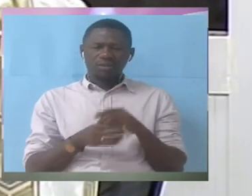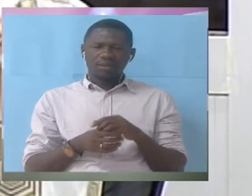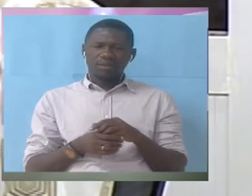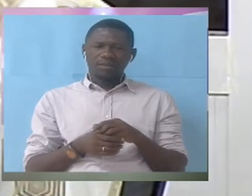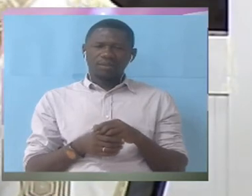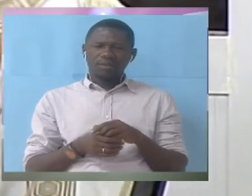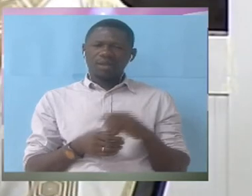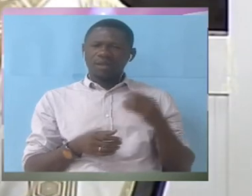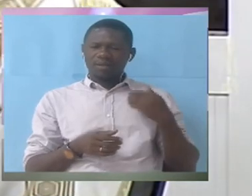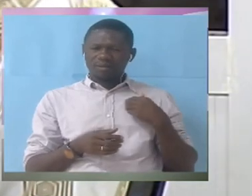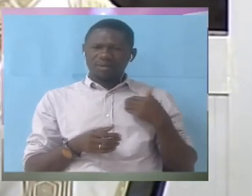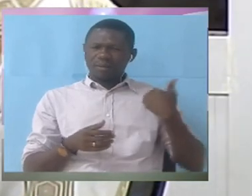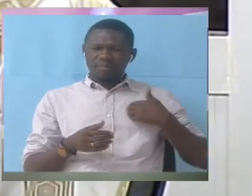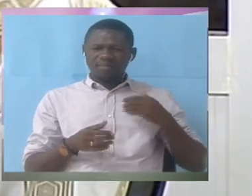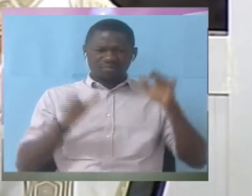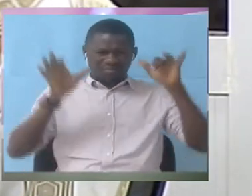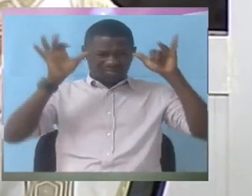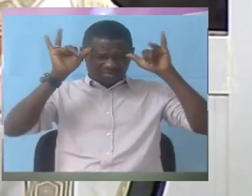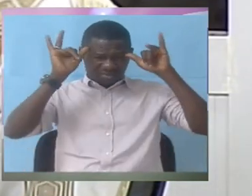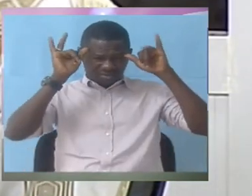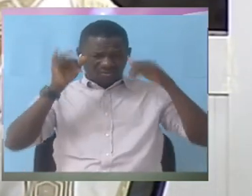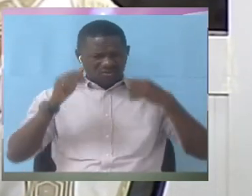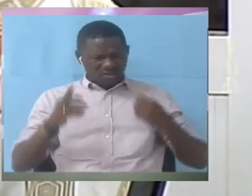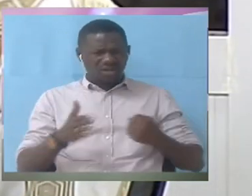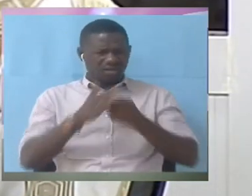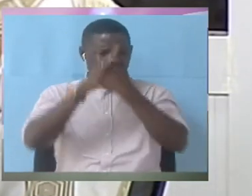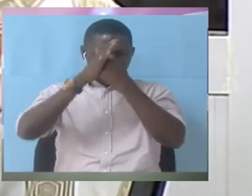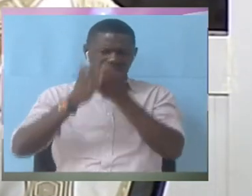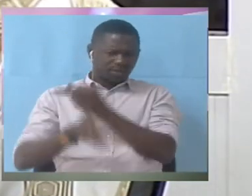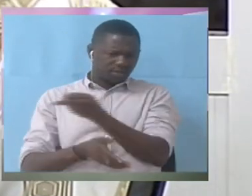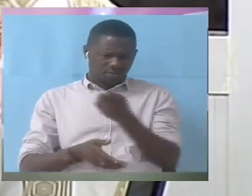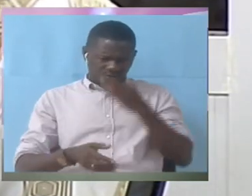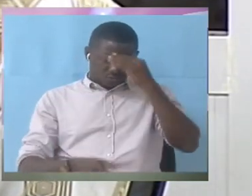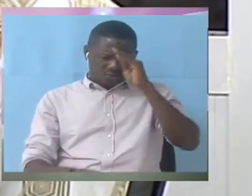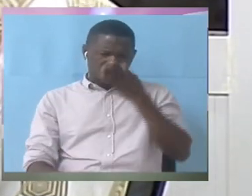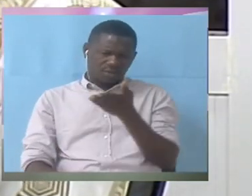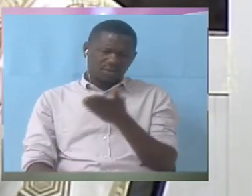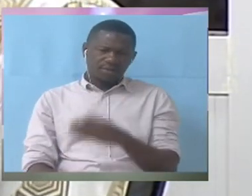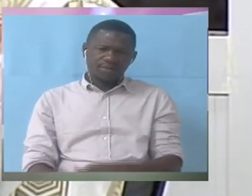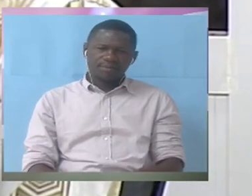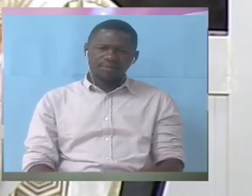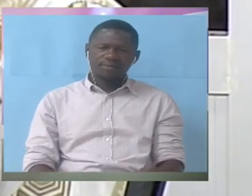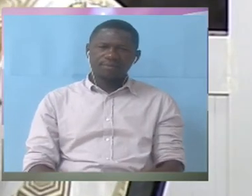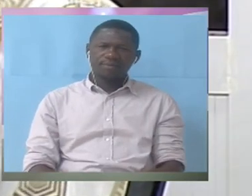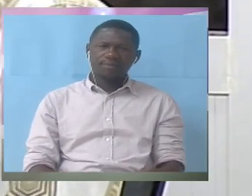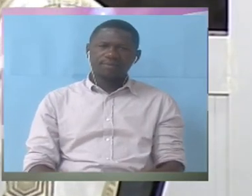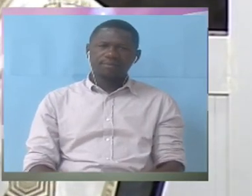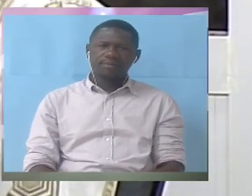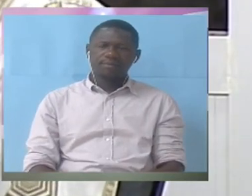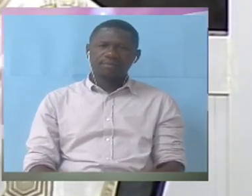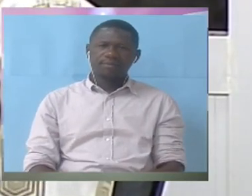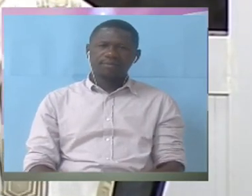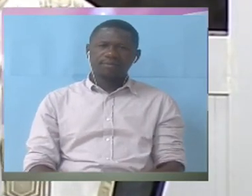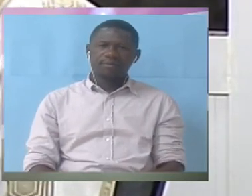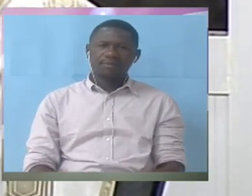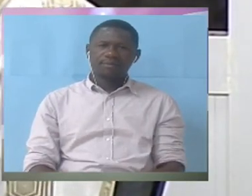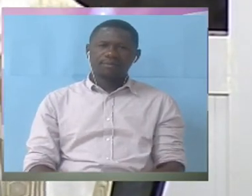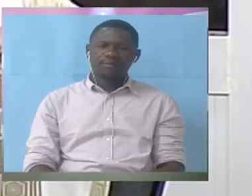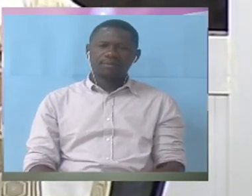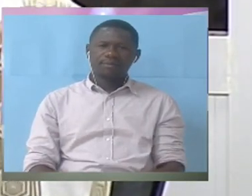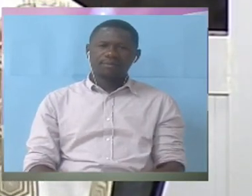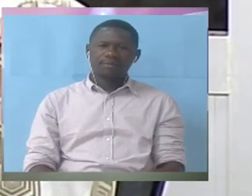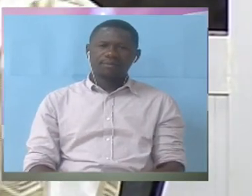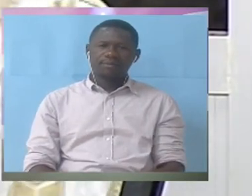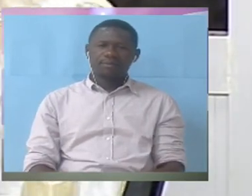ko amé mu ne ko docteur yow tam li ma la wax moy niti guddé ye ko amé mu ne ko ki am renal failure nga na niti guddé moko